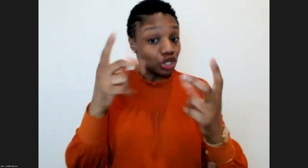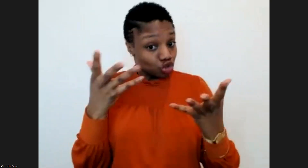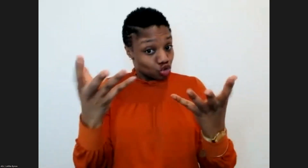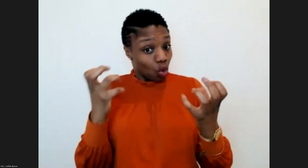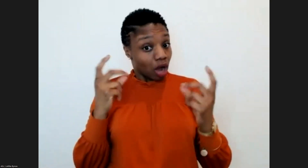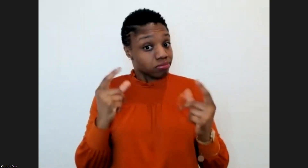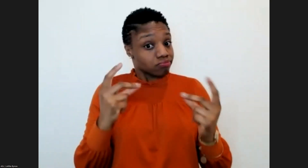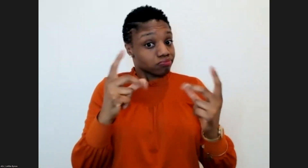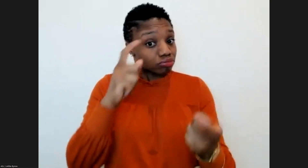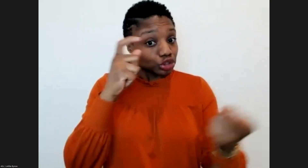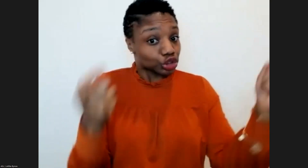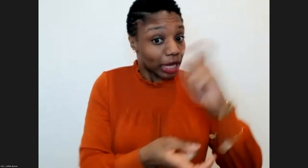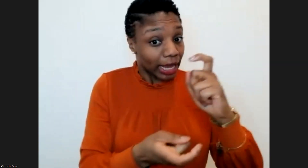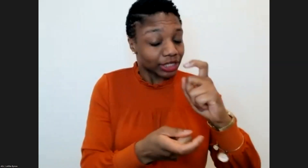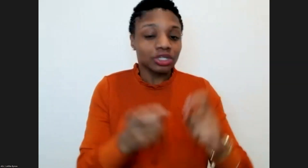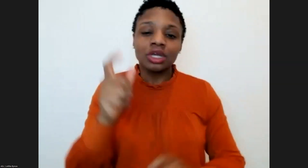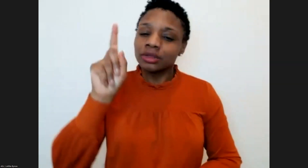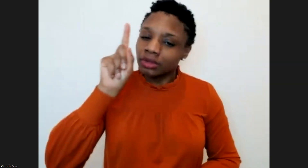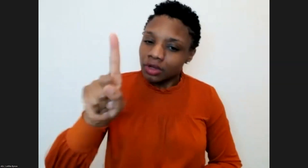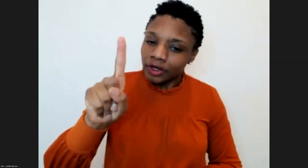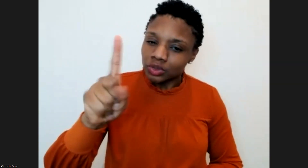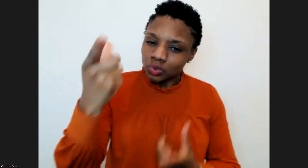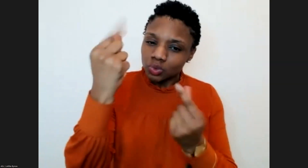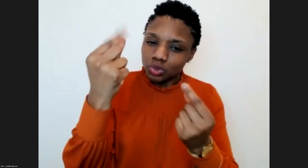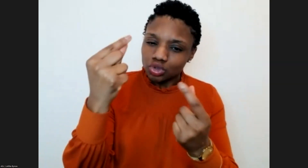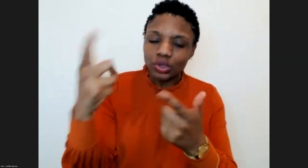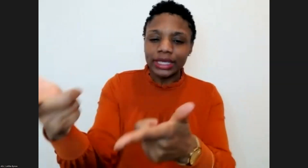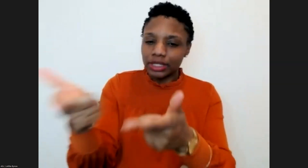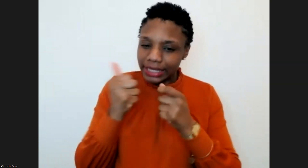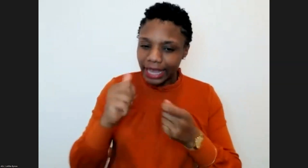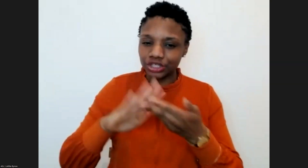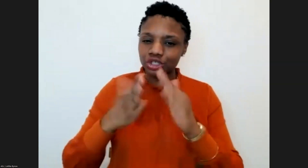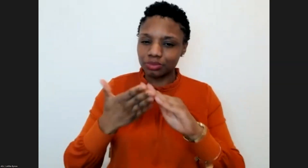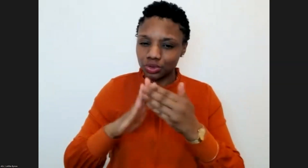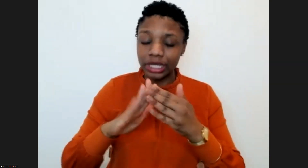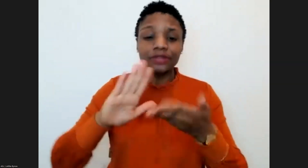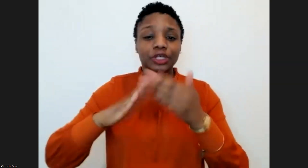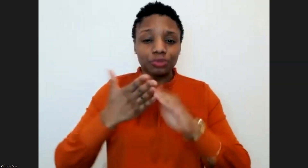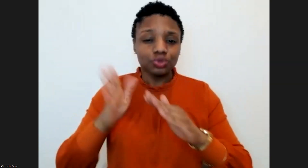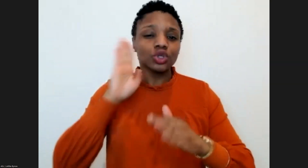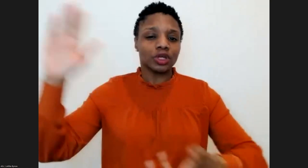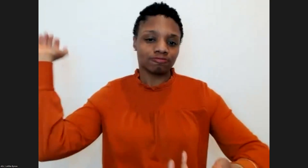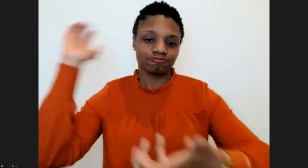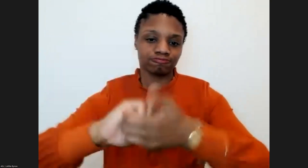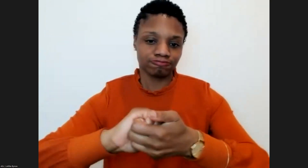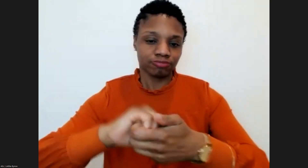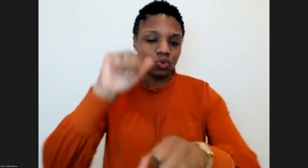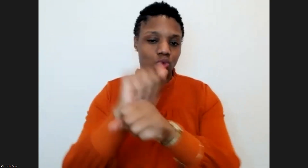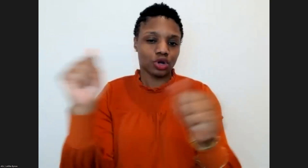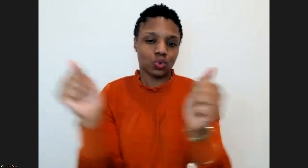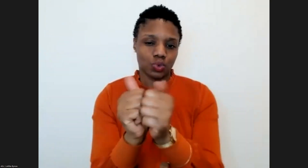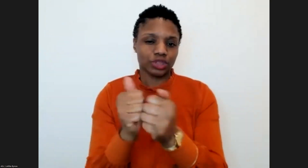community right from the start. Because Thank you we'd rather so, work with you than fight you. And thank